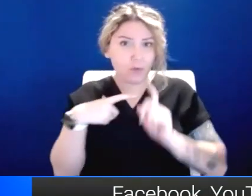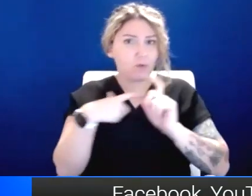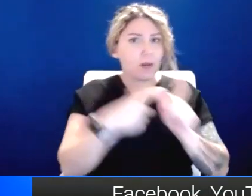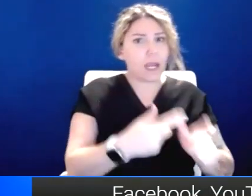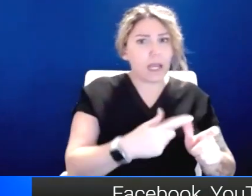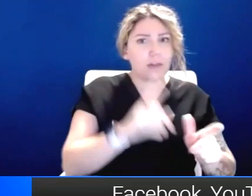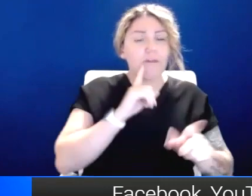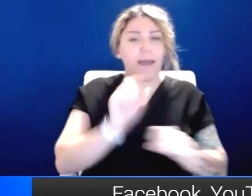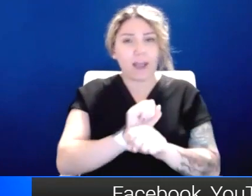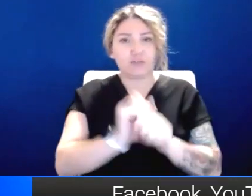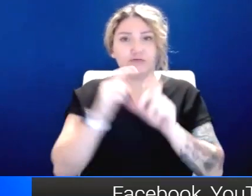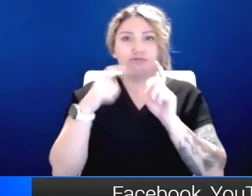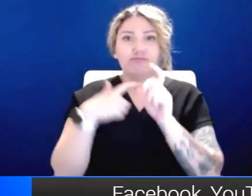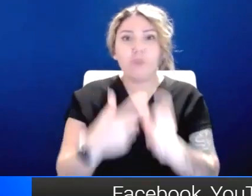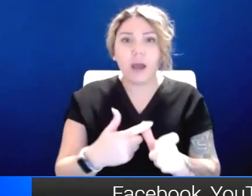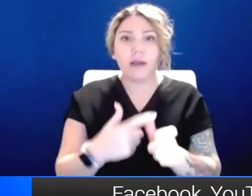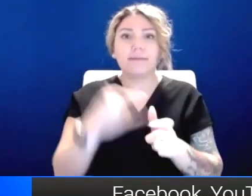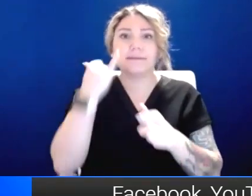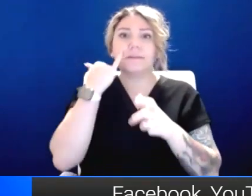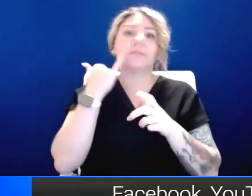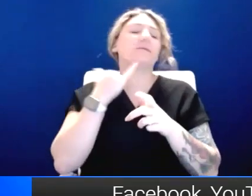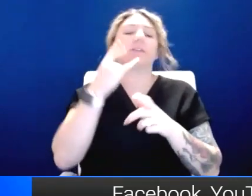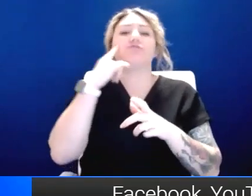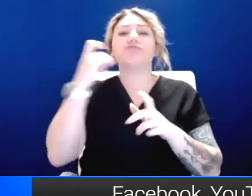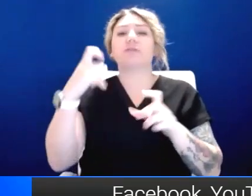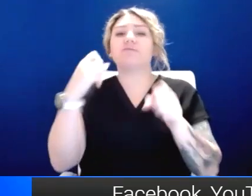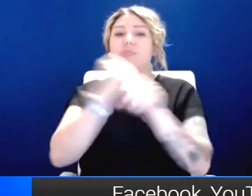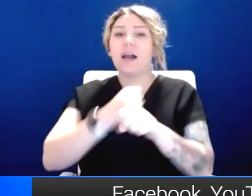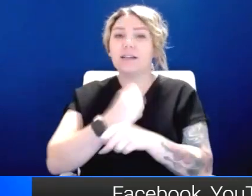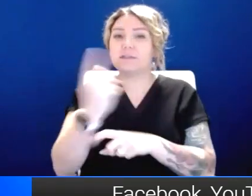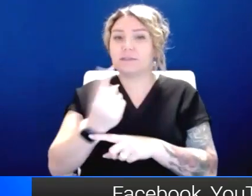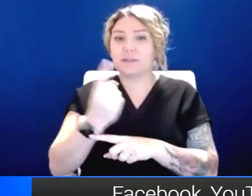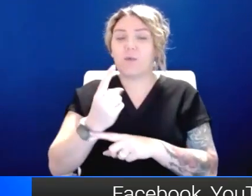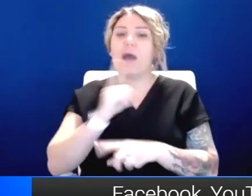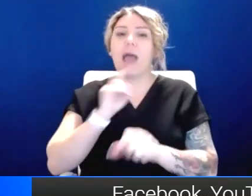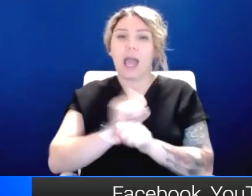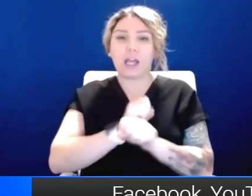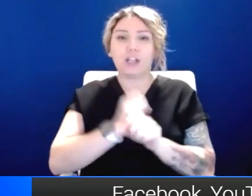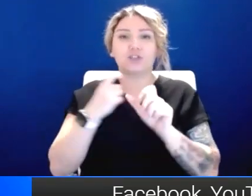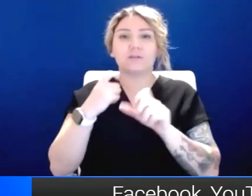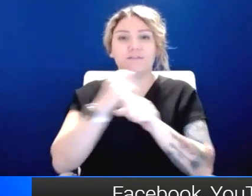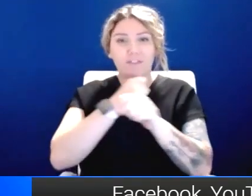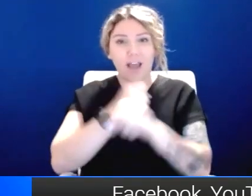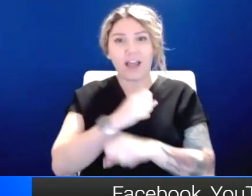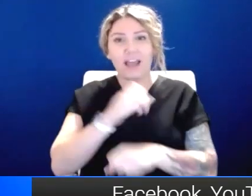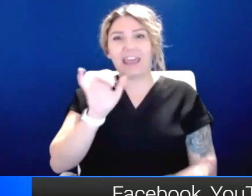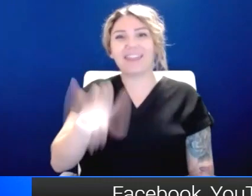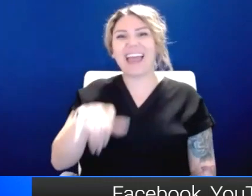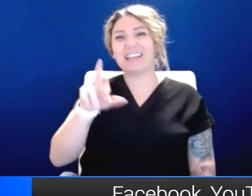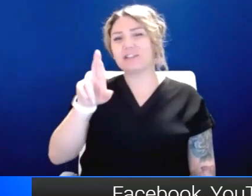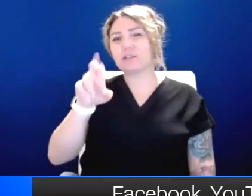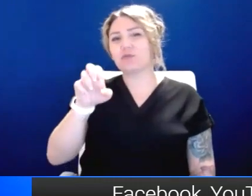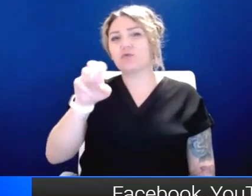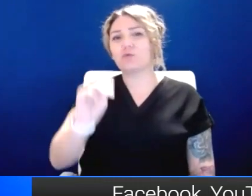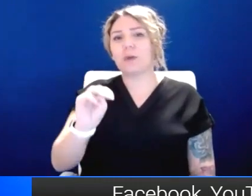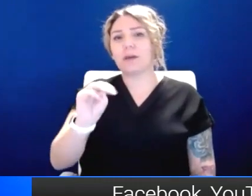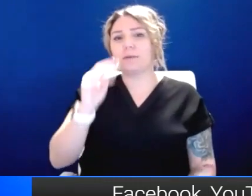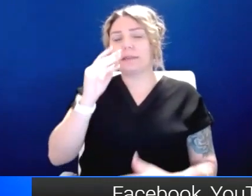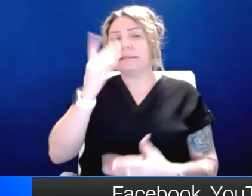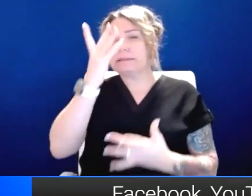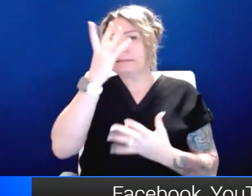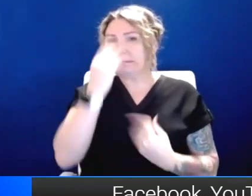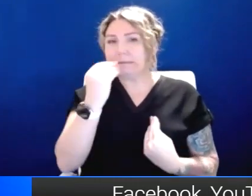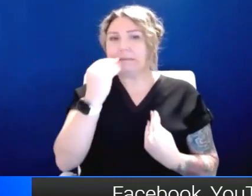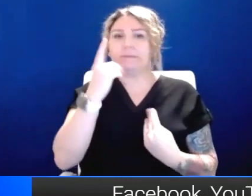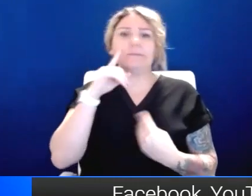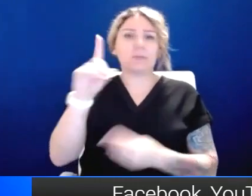they dream that they are fighting someone, they'll actually fight. And that's what we call REM sleep disorder. So REM sleep disorder is a